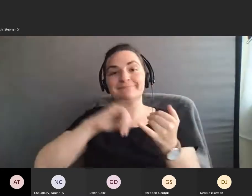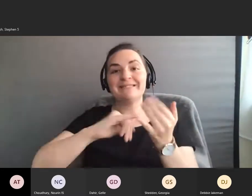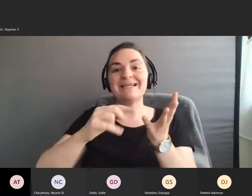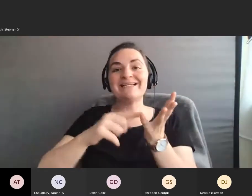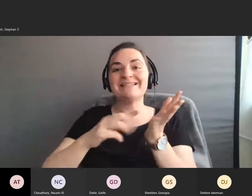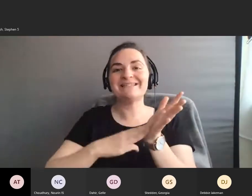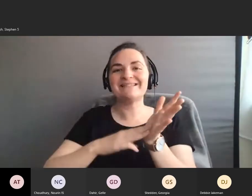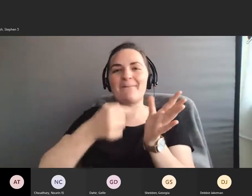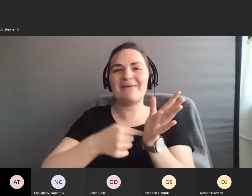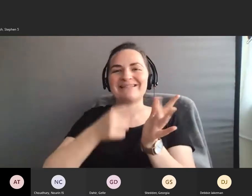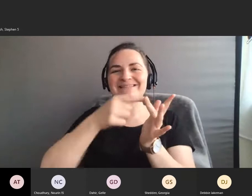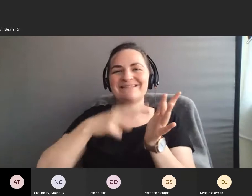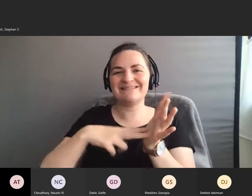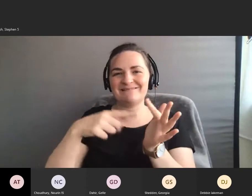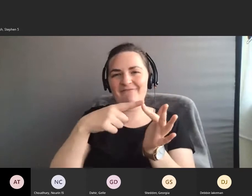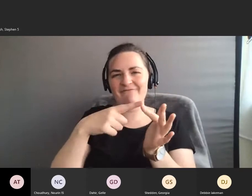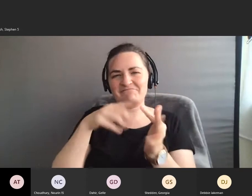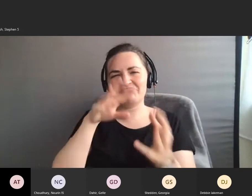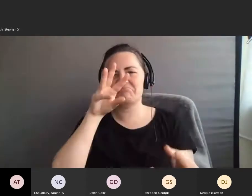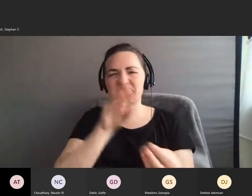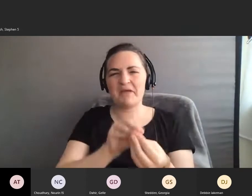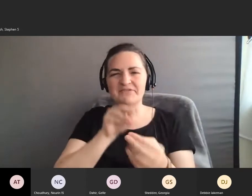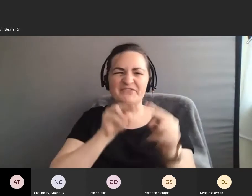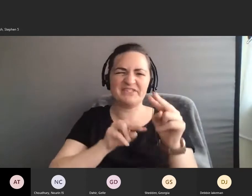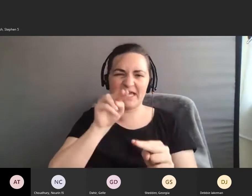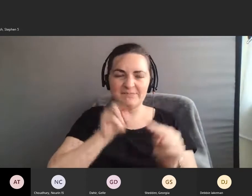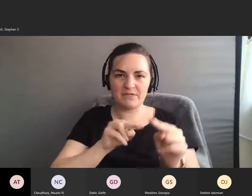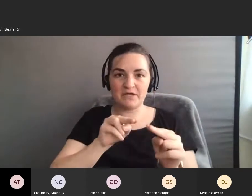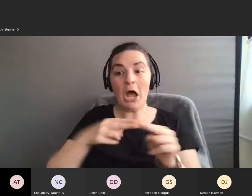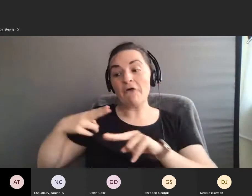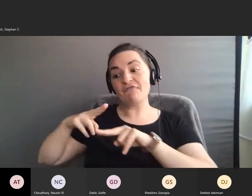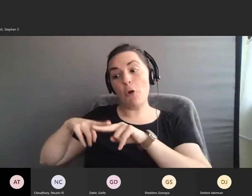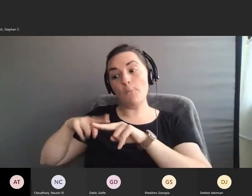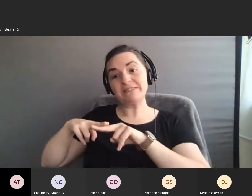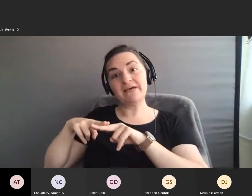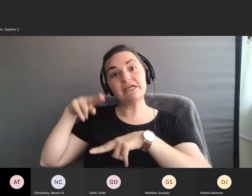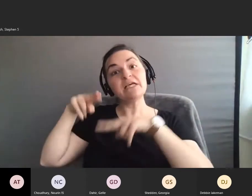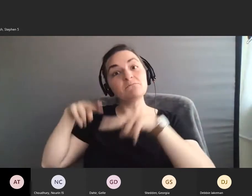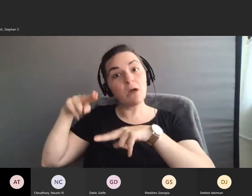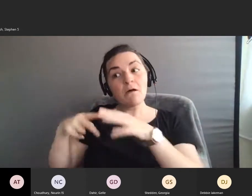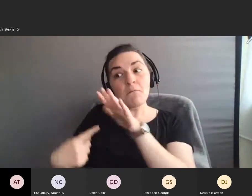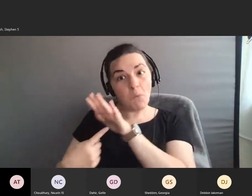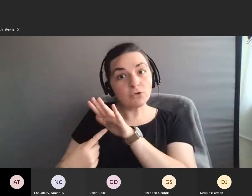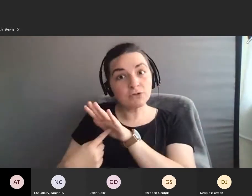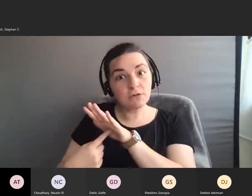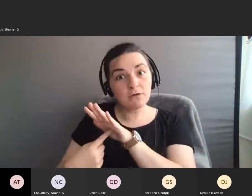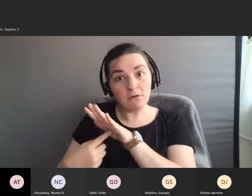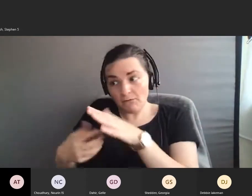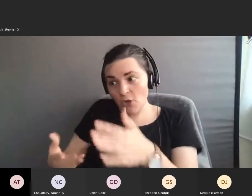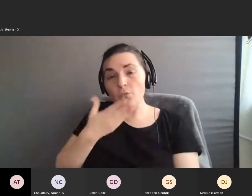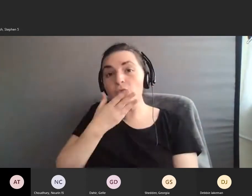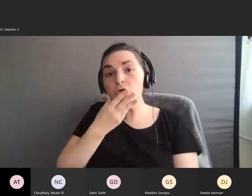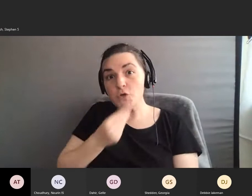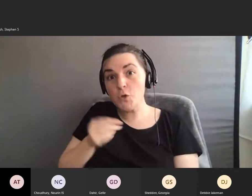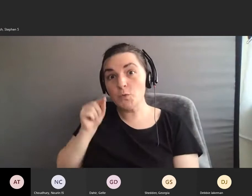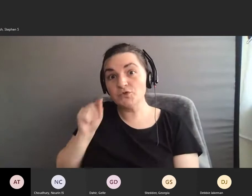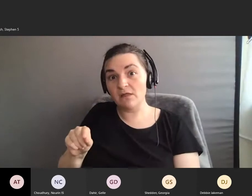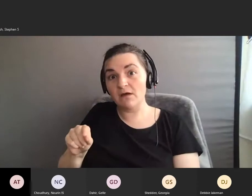for. Okay, so the formative assessment is really important, and I want you to make best use